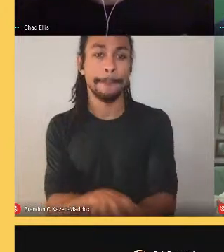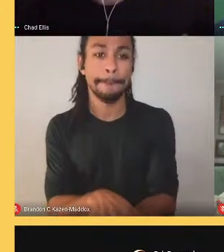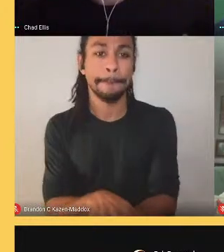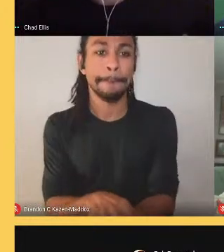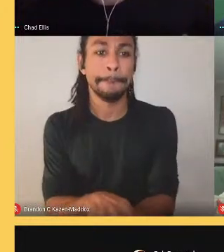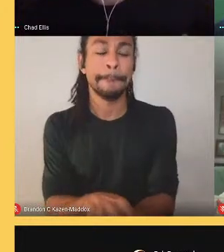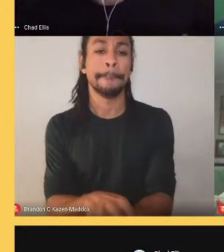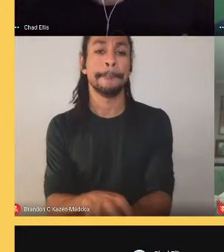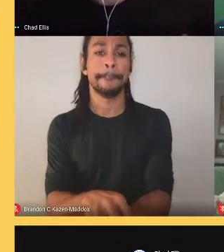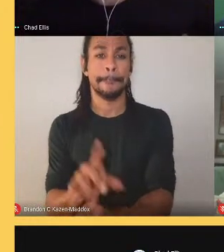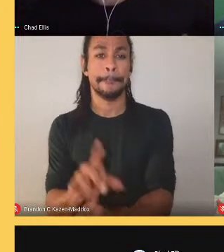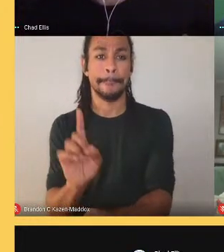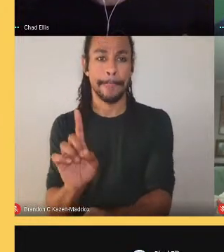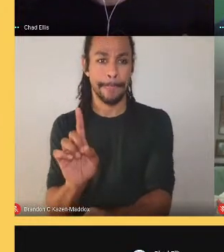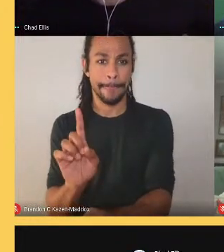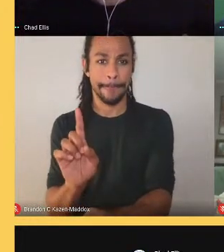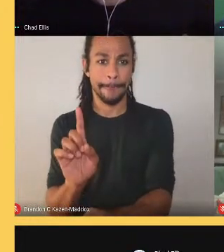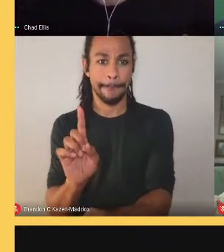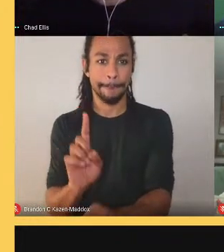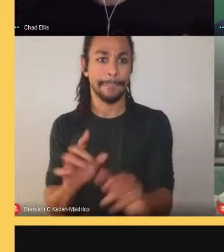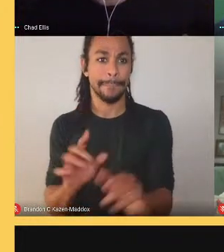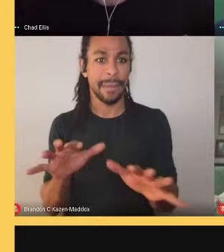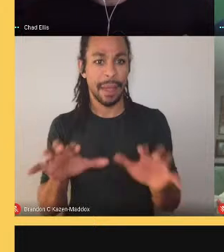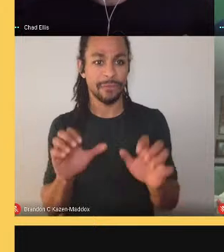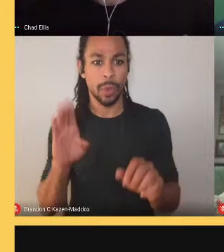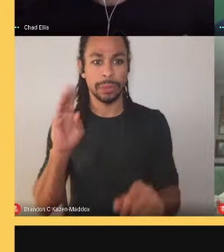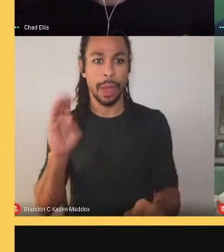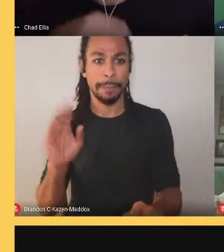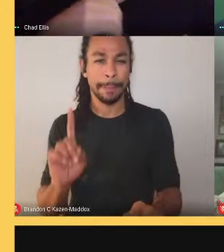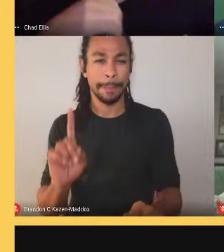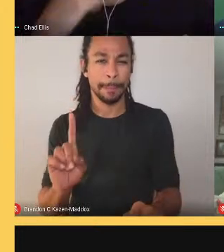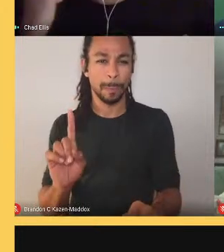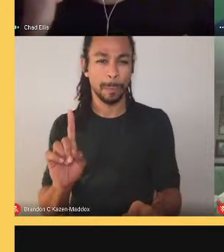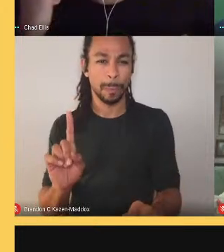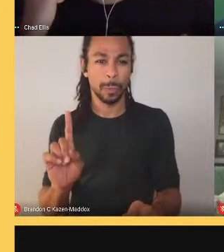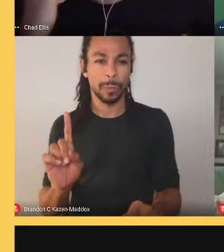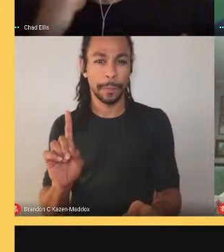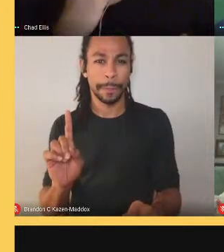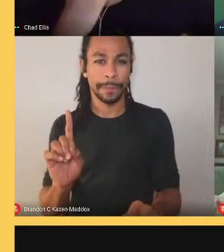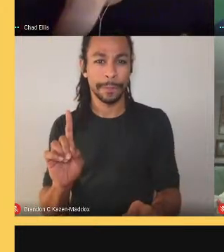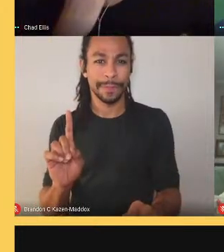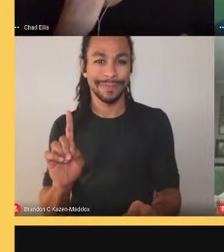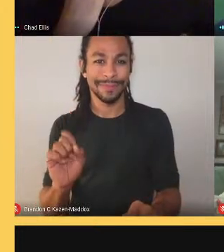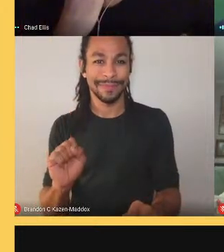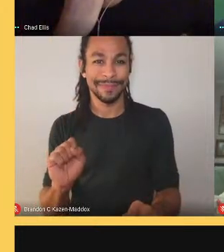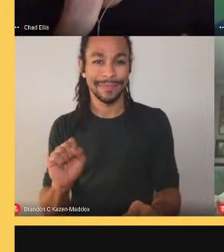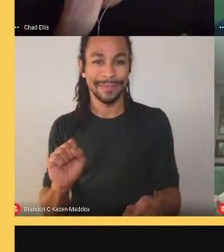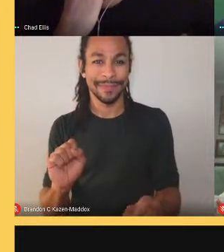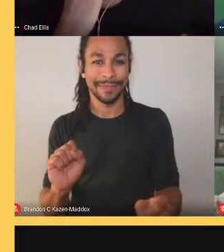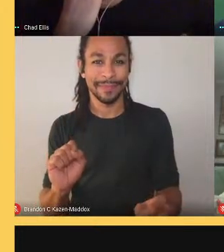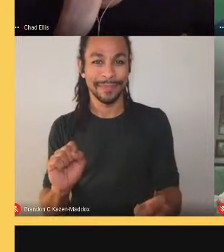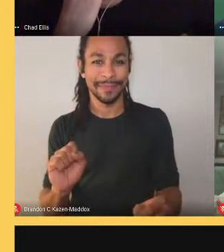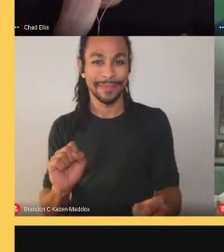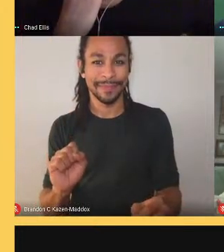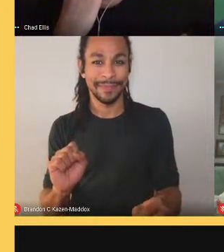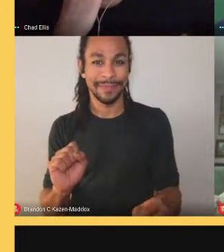Oh no. Oh, did we lose Bob? Bob. Oh no. What about